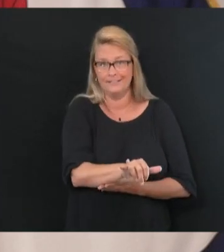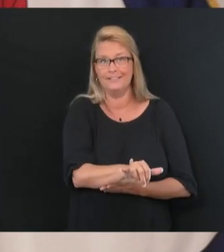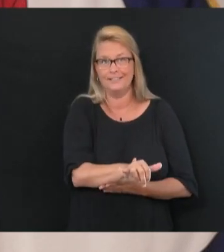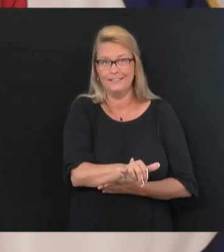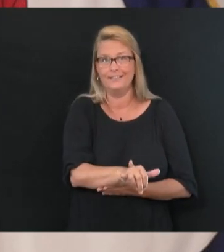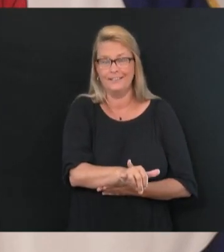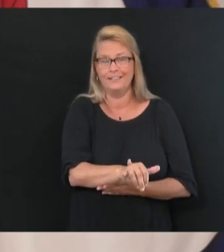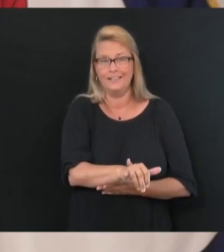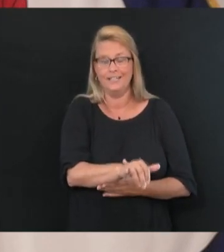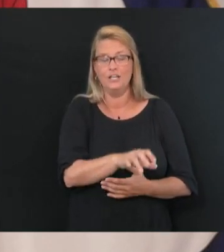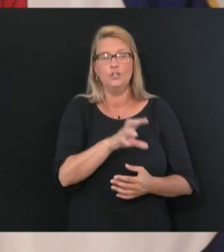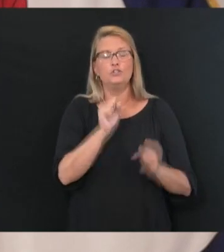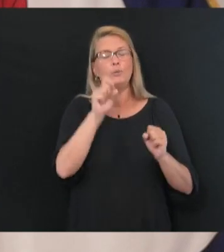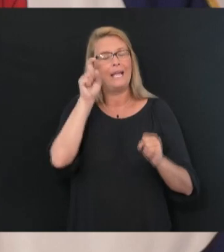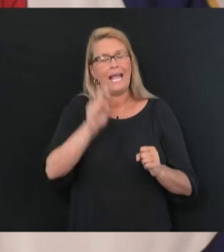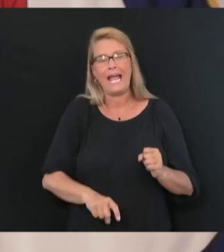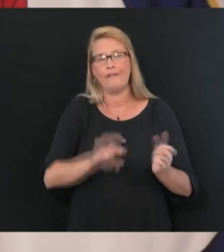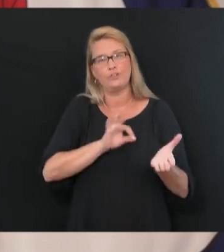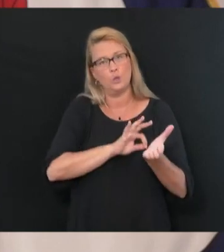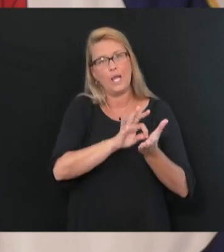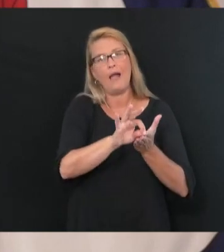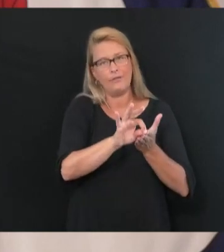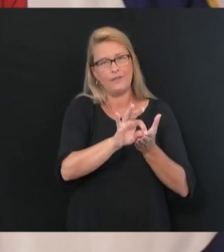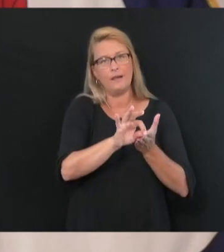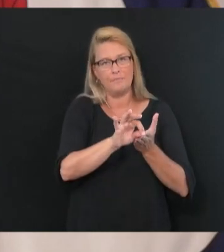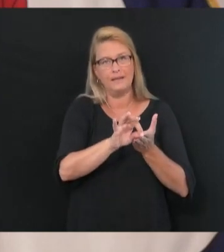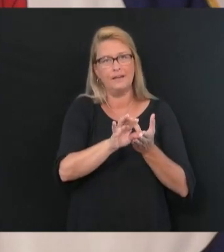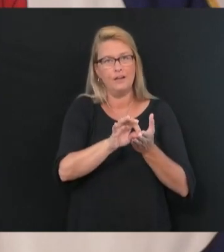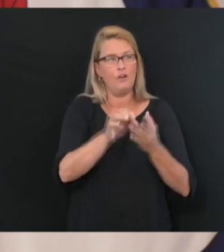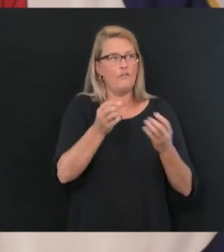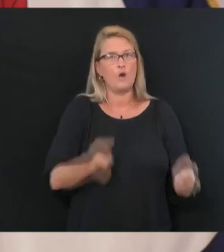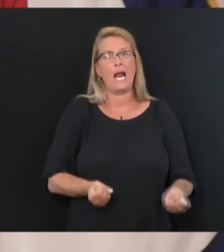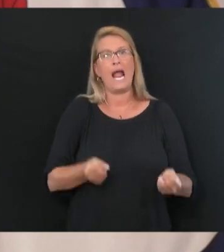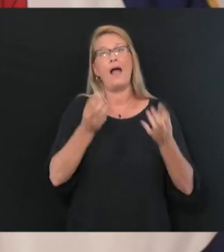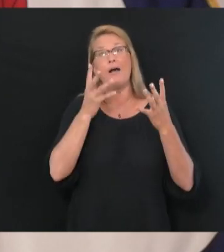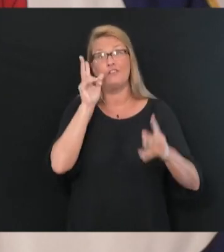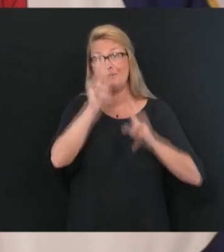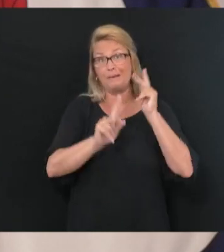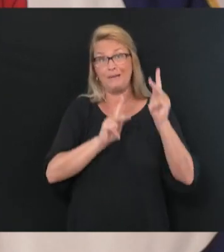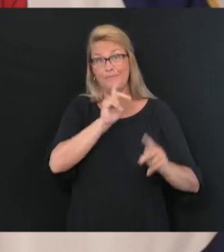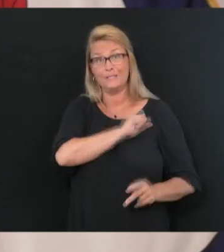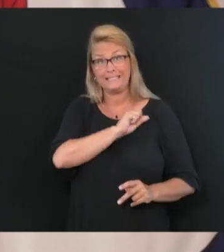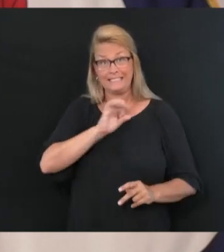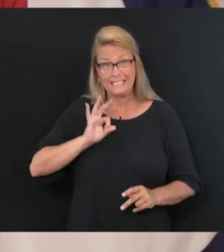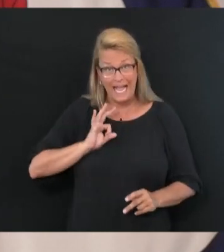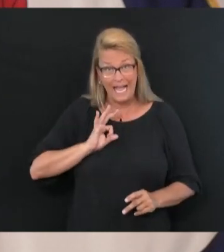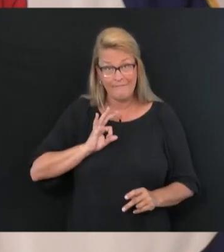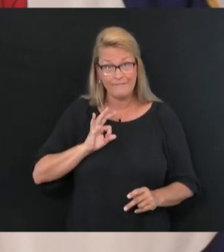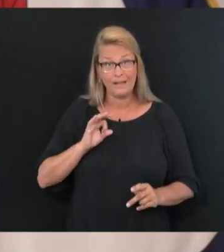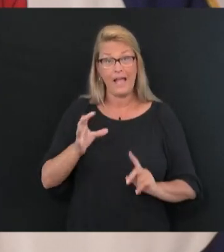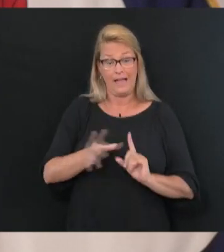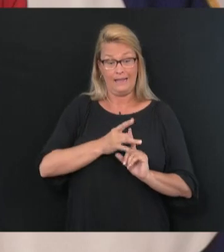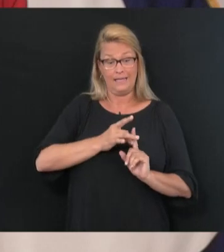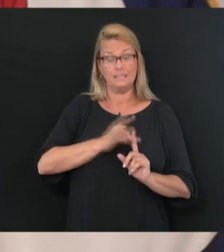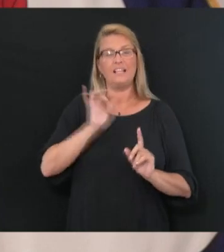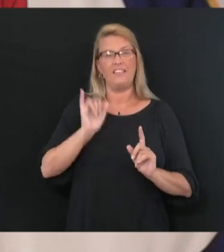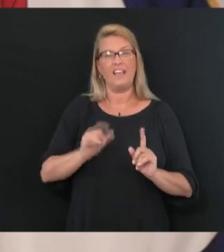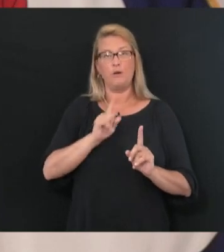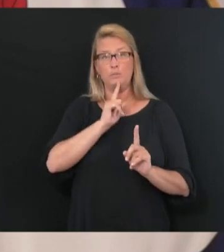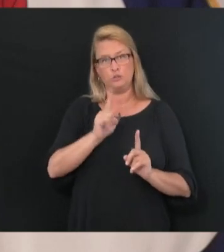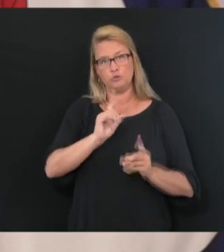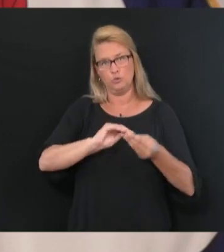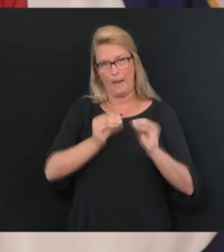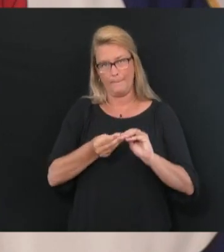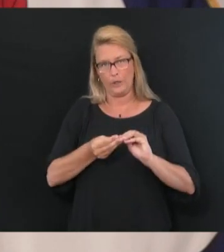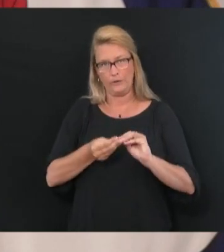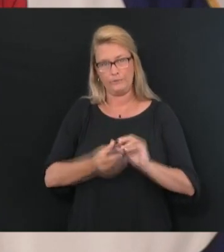to have to count them as forever how many that it is, that's how they'll be counted. Now, the other thing